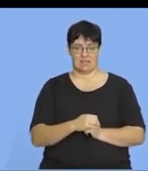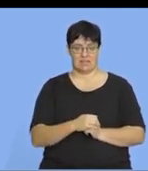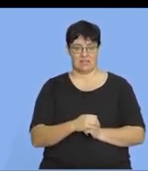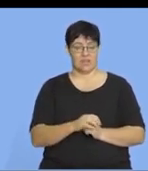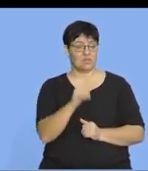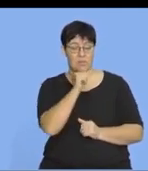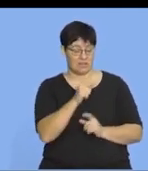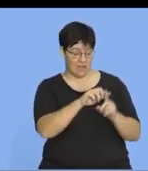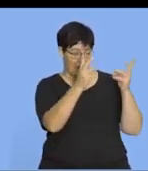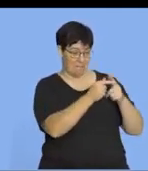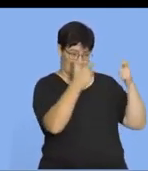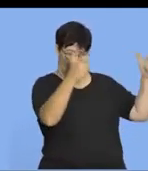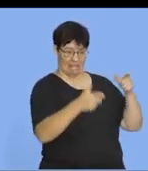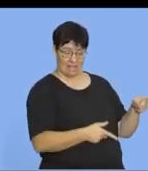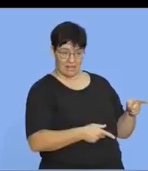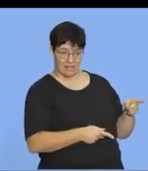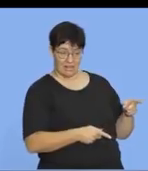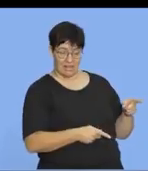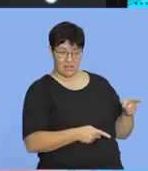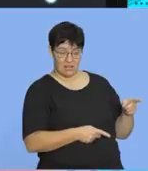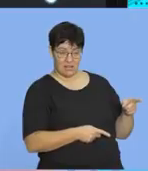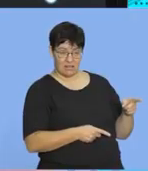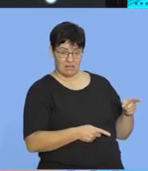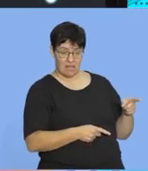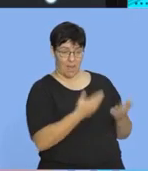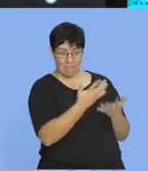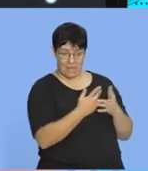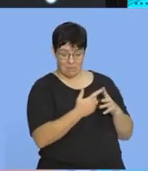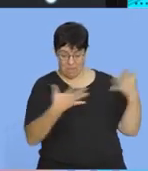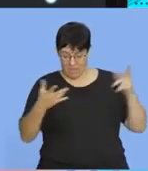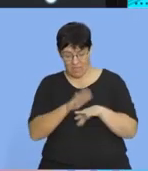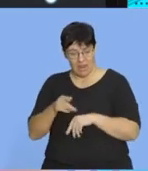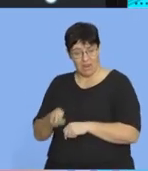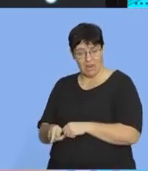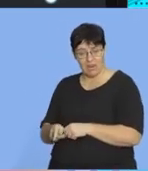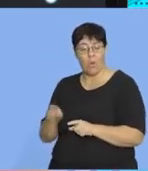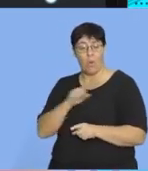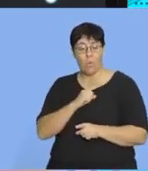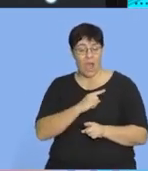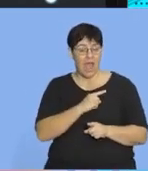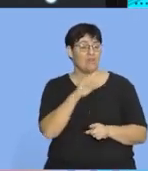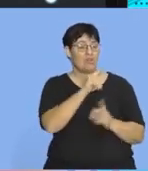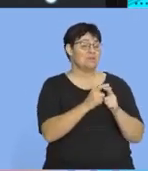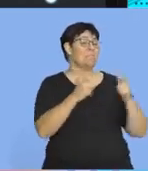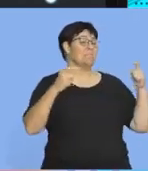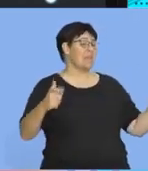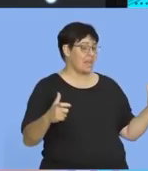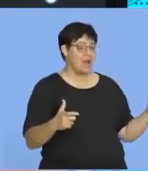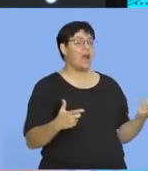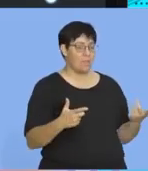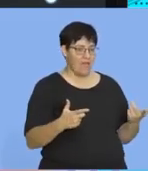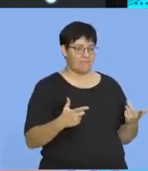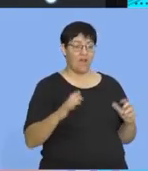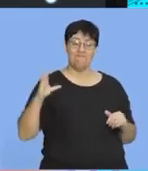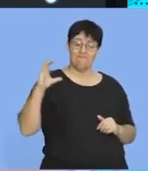So even though this planet was so big, its mass was so much bigger than Earth's, because its radius is so much bigger, actually